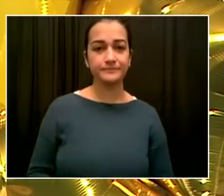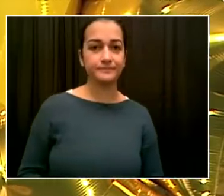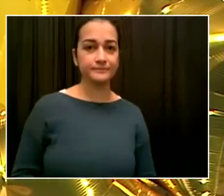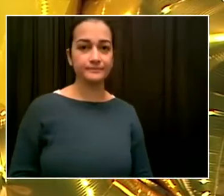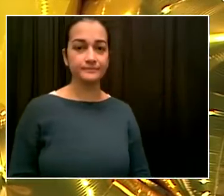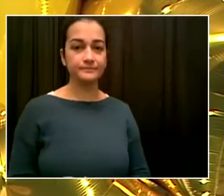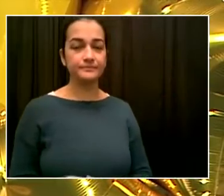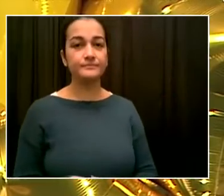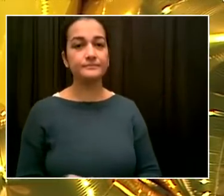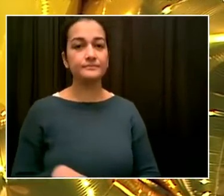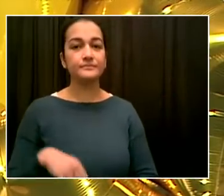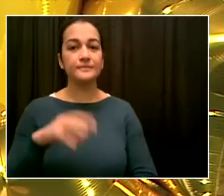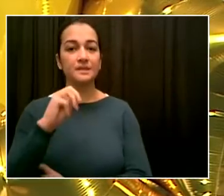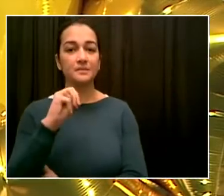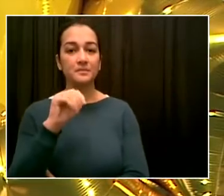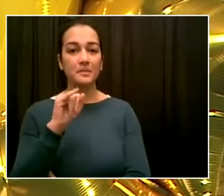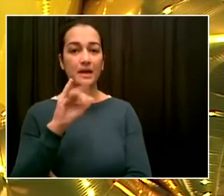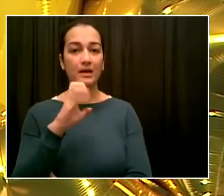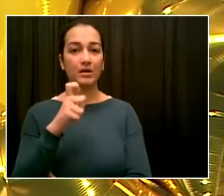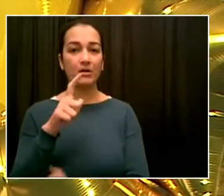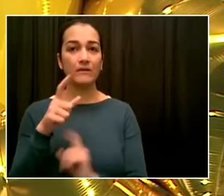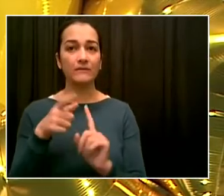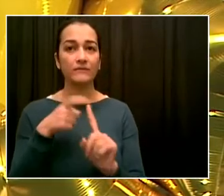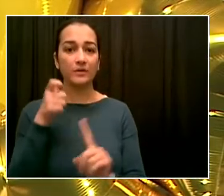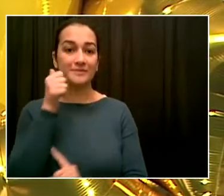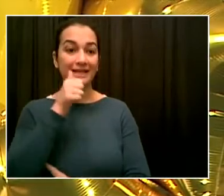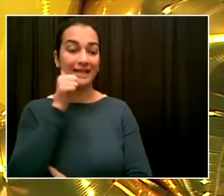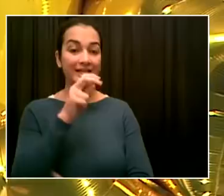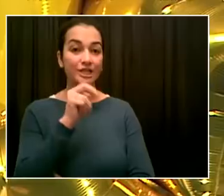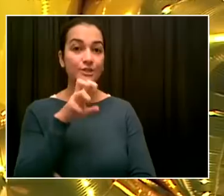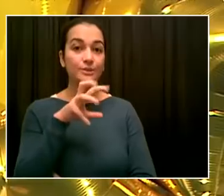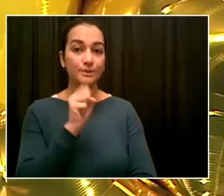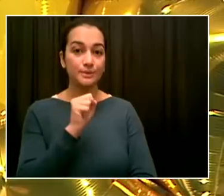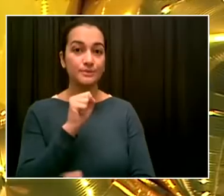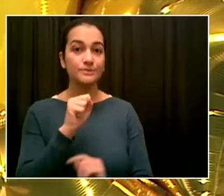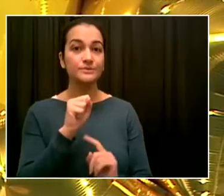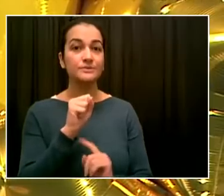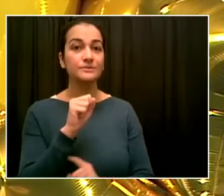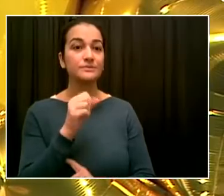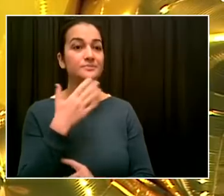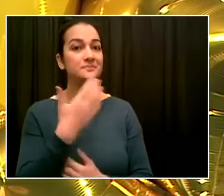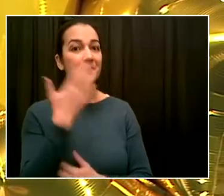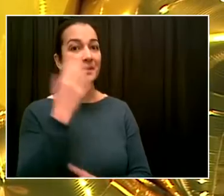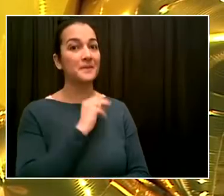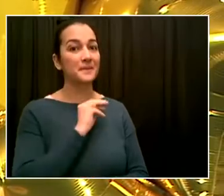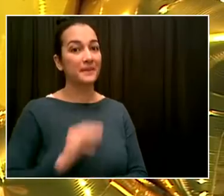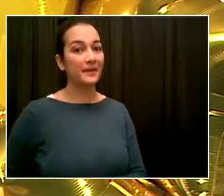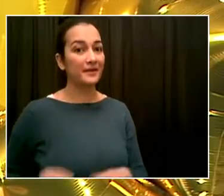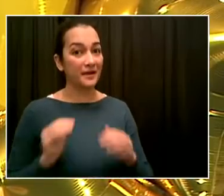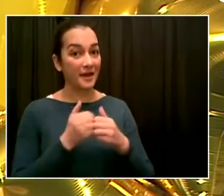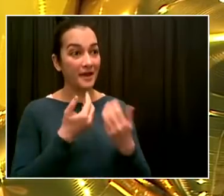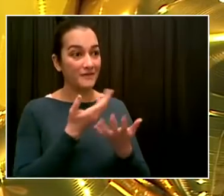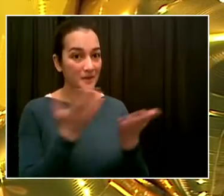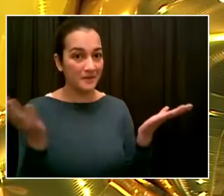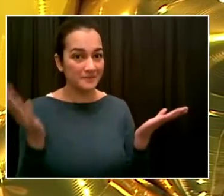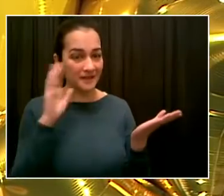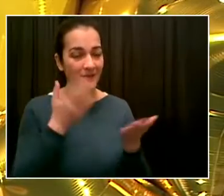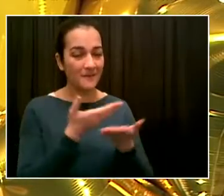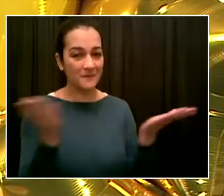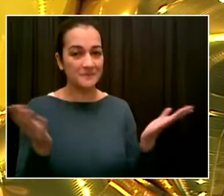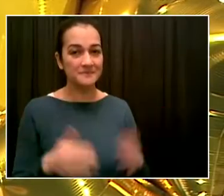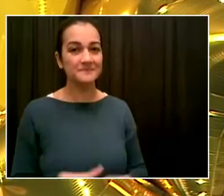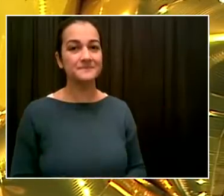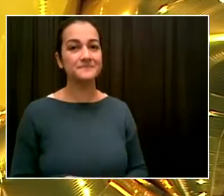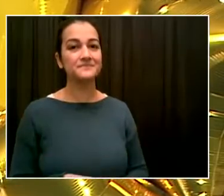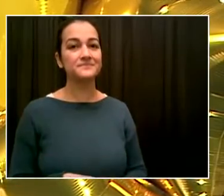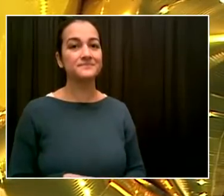Hi, good morning, Mr. Mayor. Hello to everybody on the call. How you doing? I'm doing well. Very happy Thanksgiving. And I will continue to call you Michael every time they